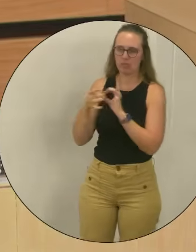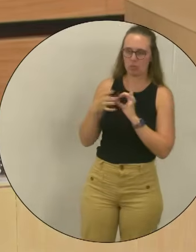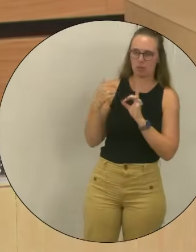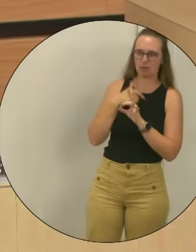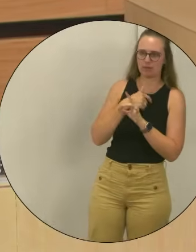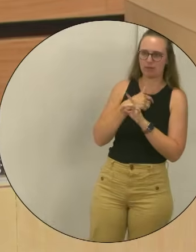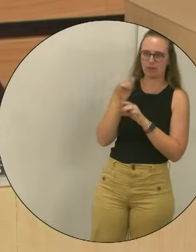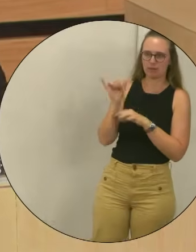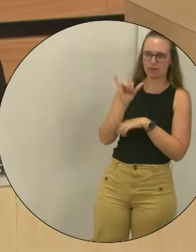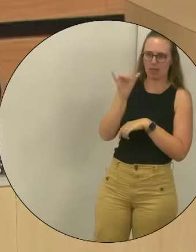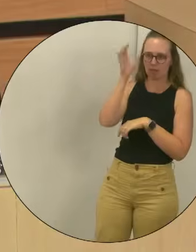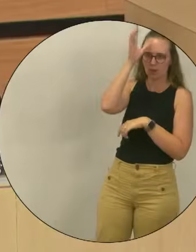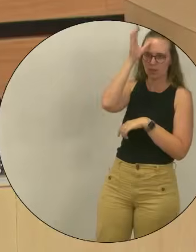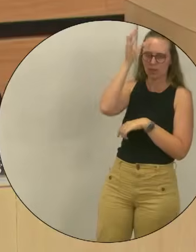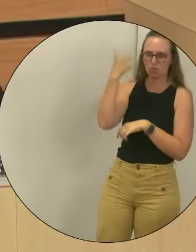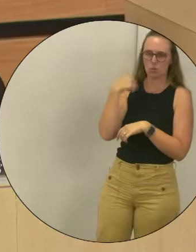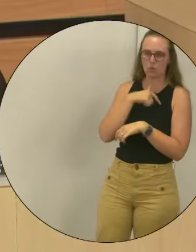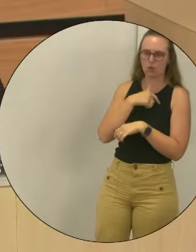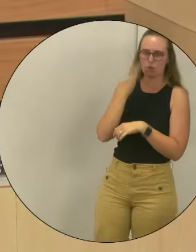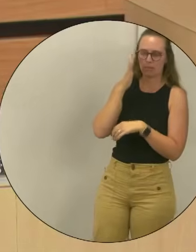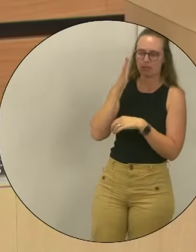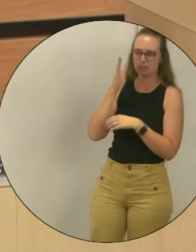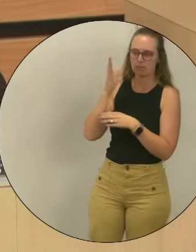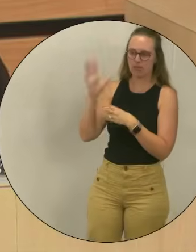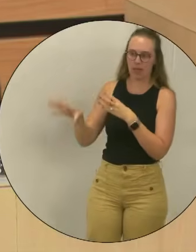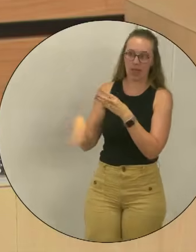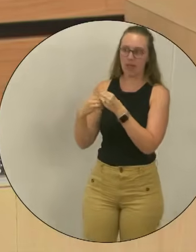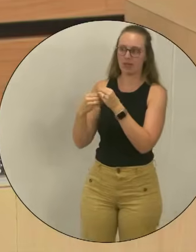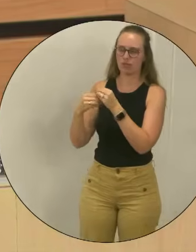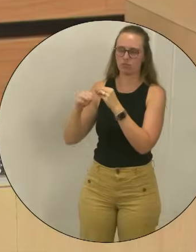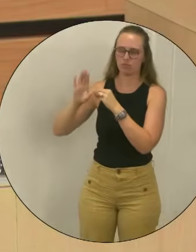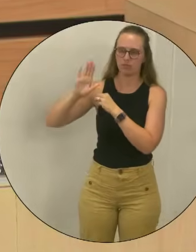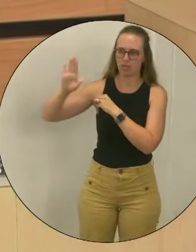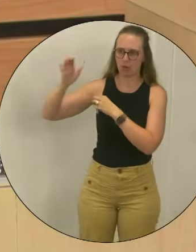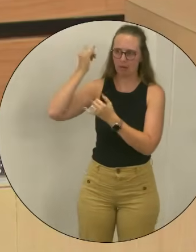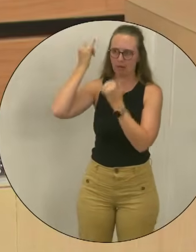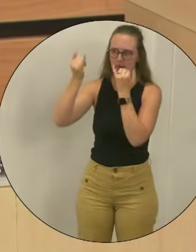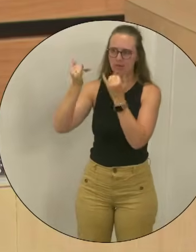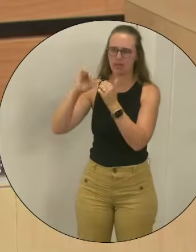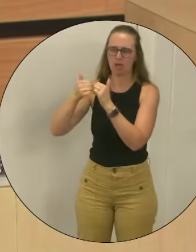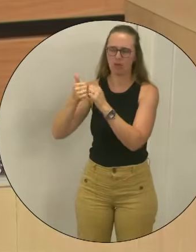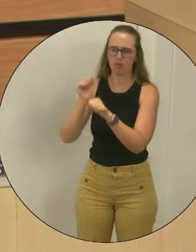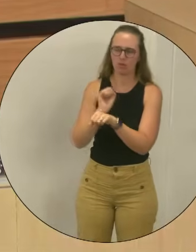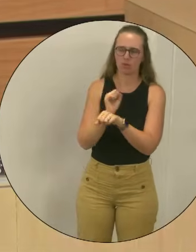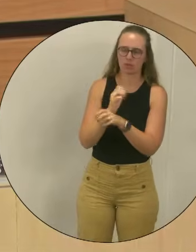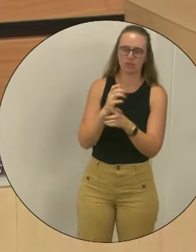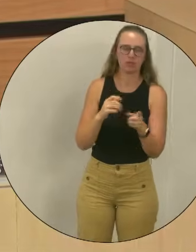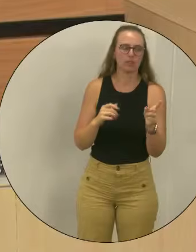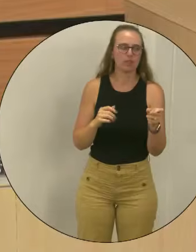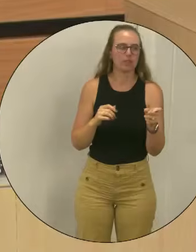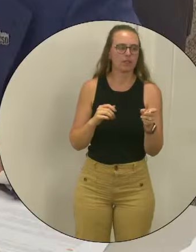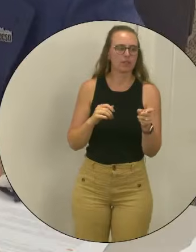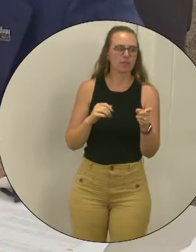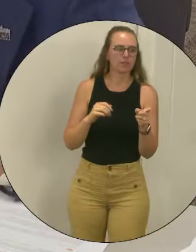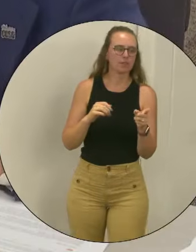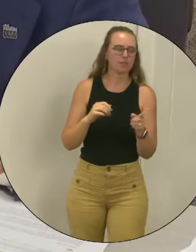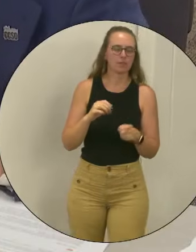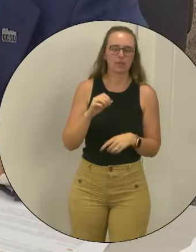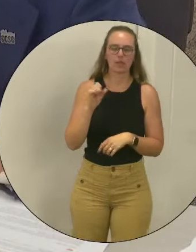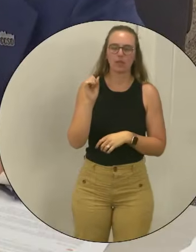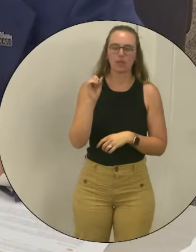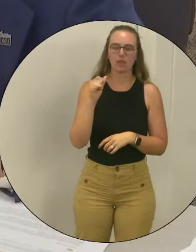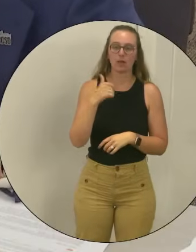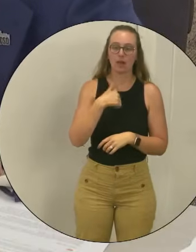the same concept that we would just be kind of building on to that foundation, or how would that work? Nick Ciccone for the record. So I actually do have